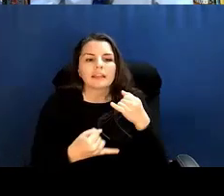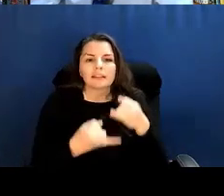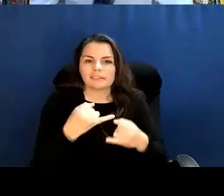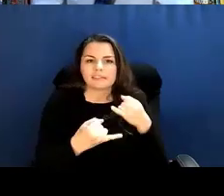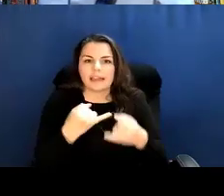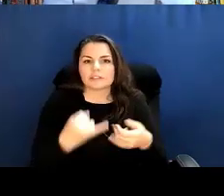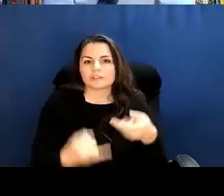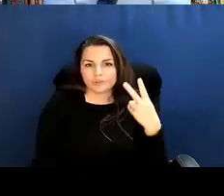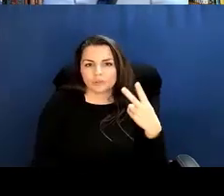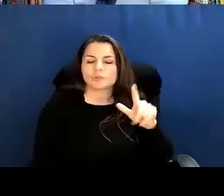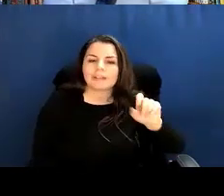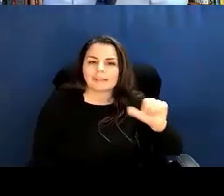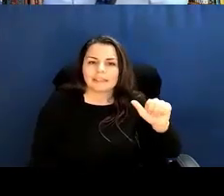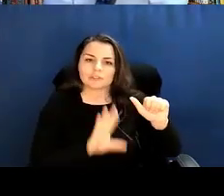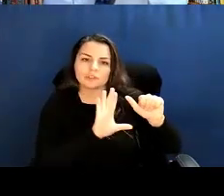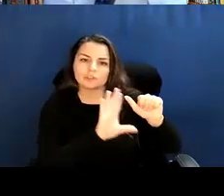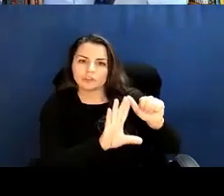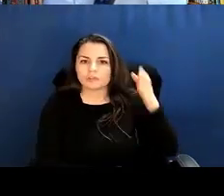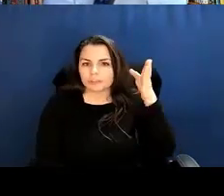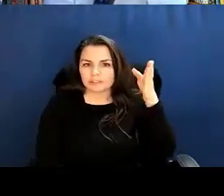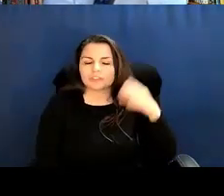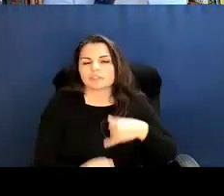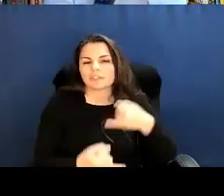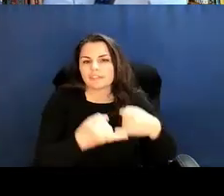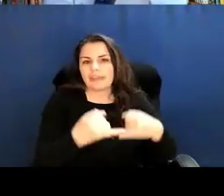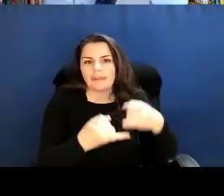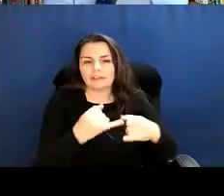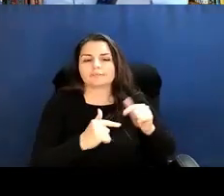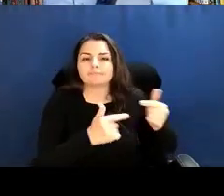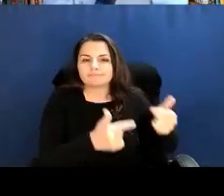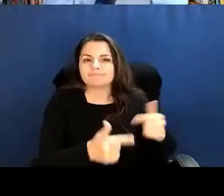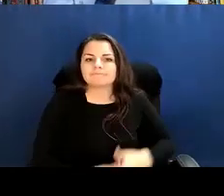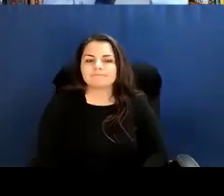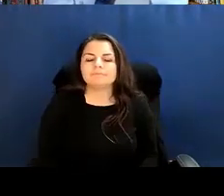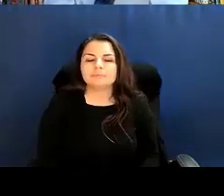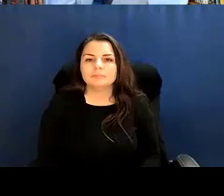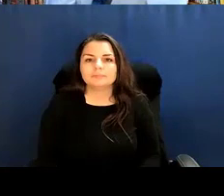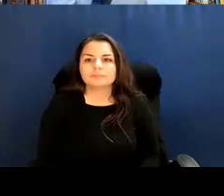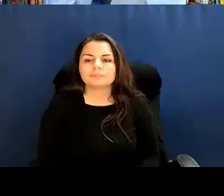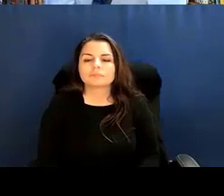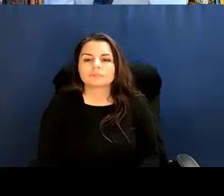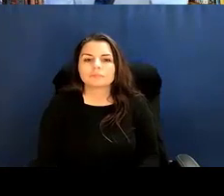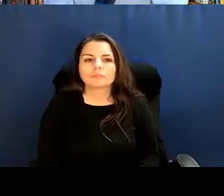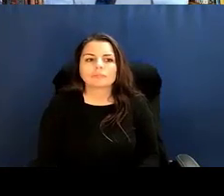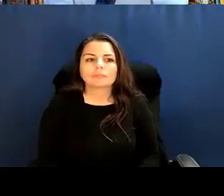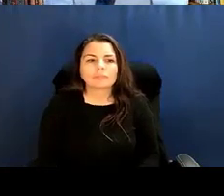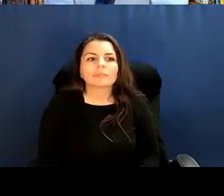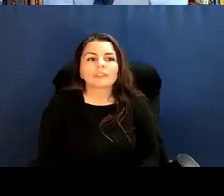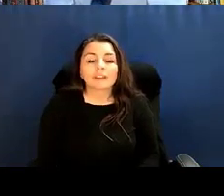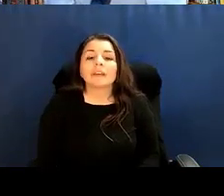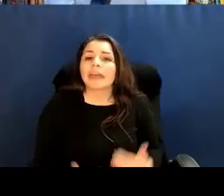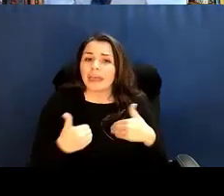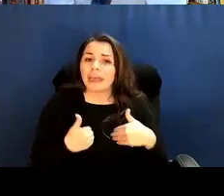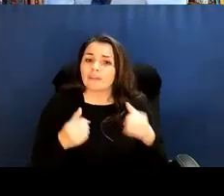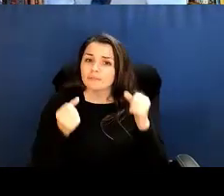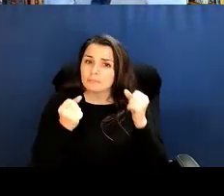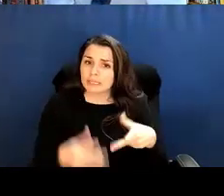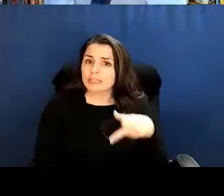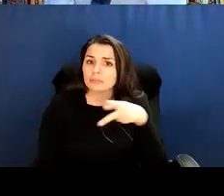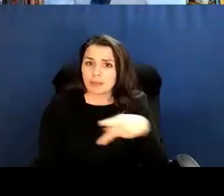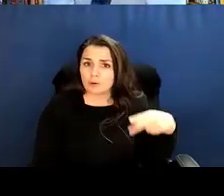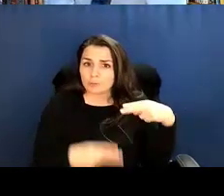for Lisa's section of the presentation. We have a pretty long slide set here. We